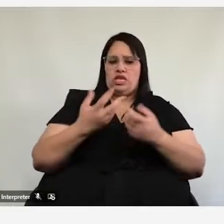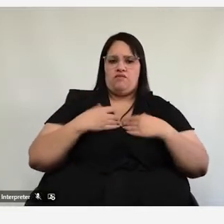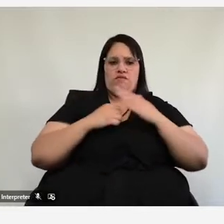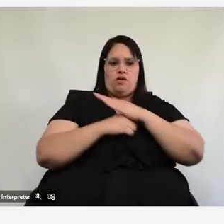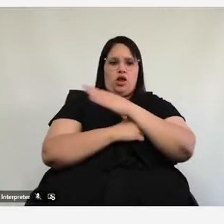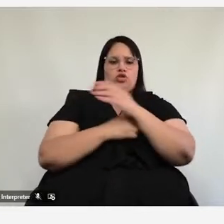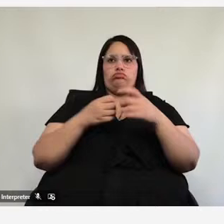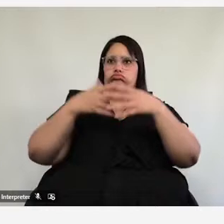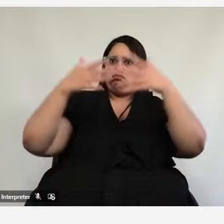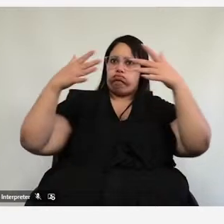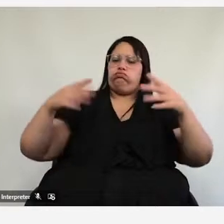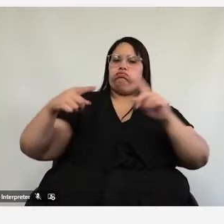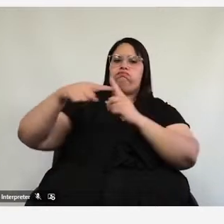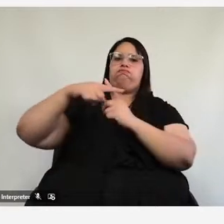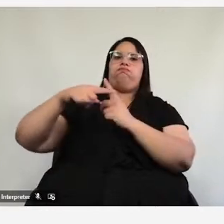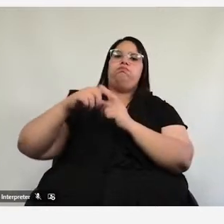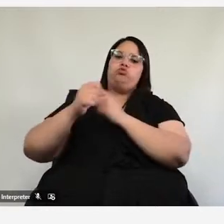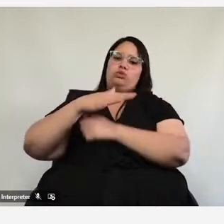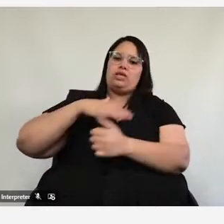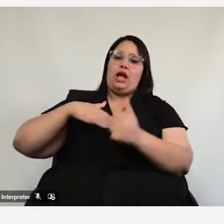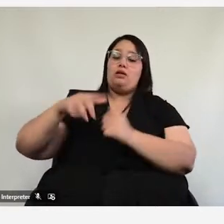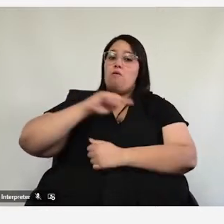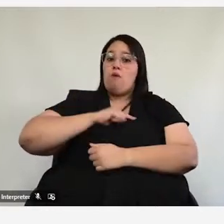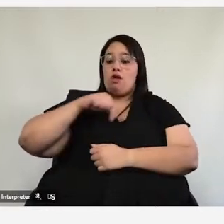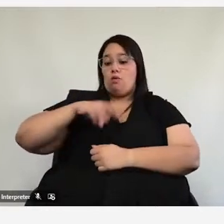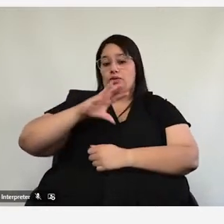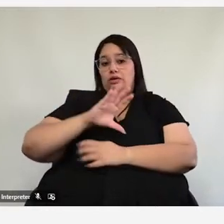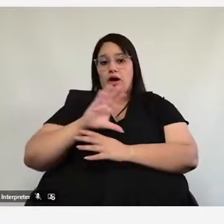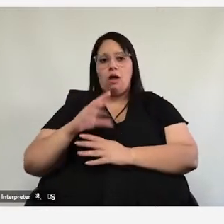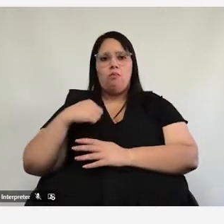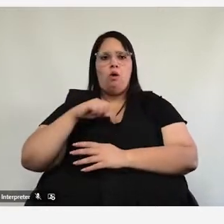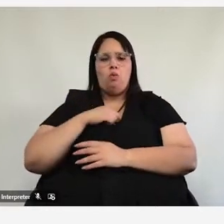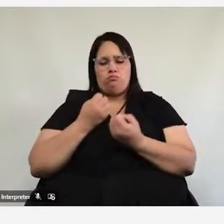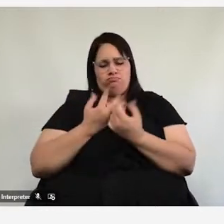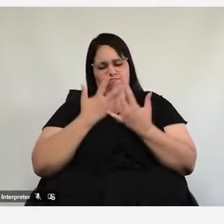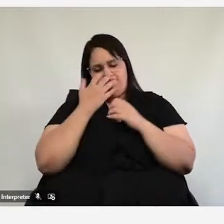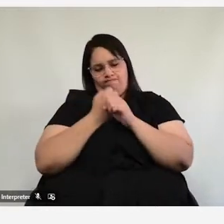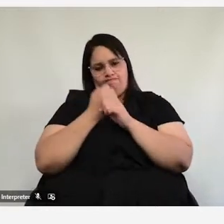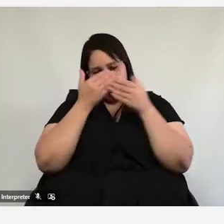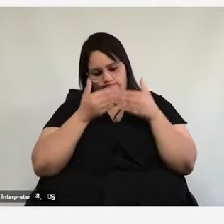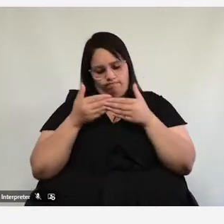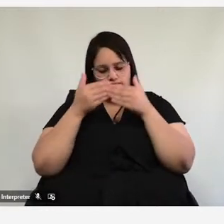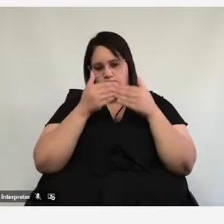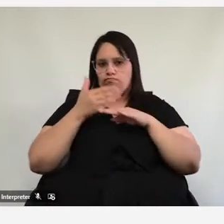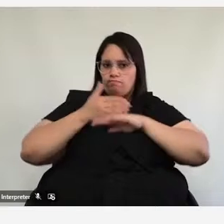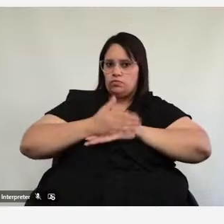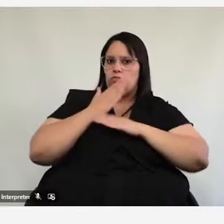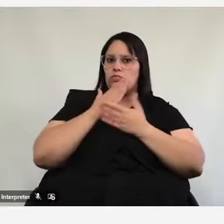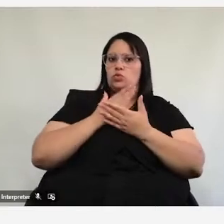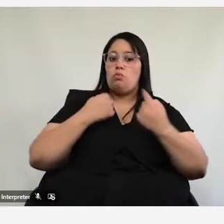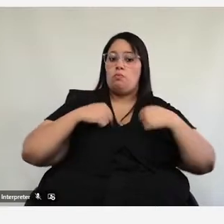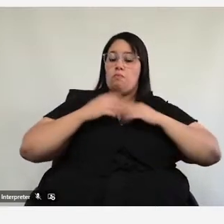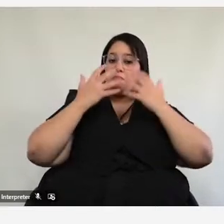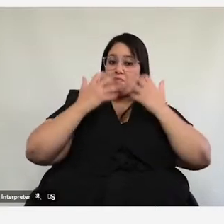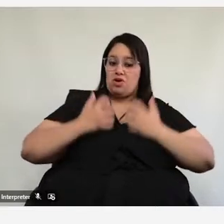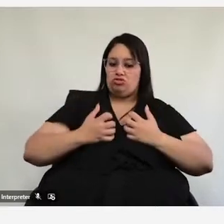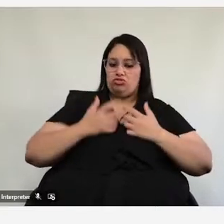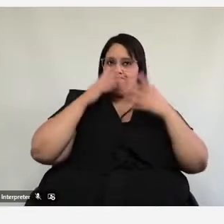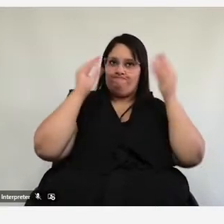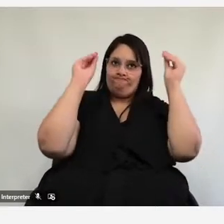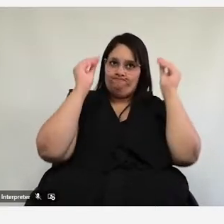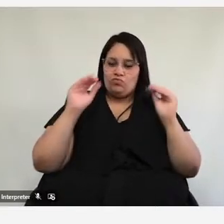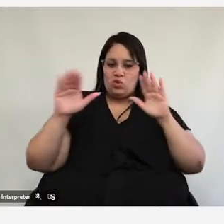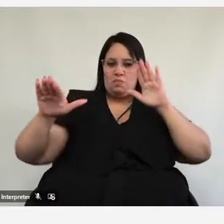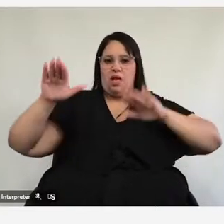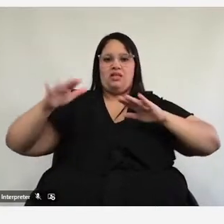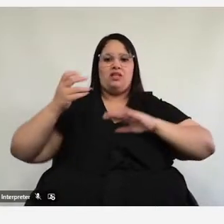prosperous society, which is why in the Western Cape, we put so much care and effort into ensuring that our budgets are meticulously balanced